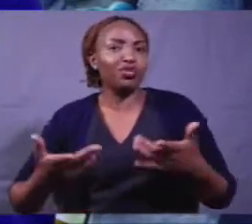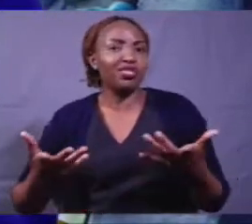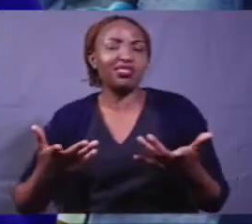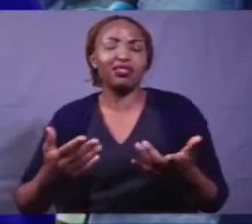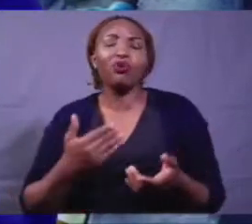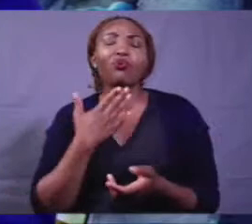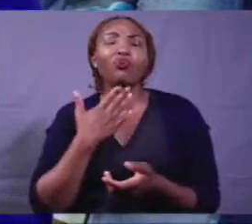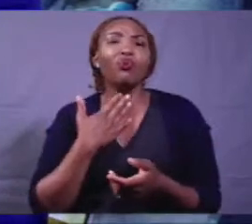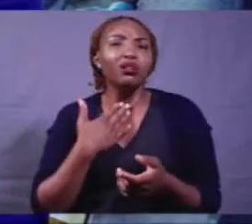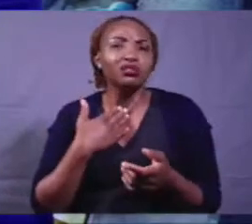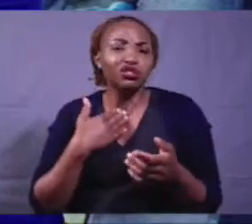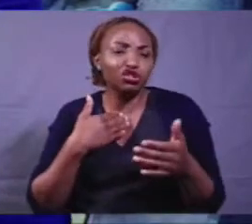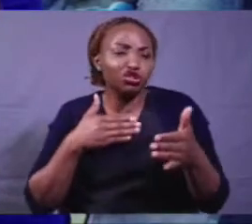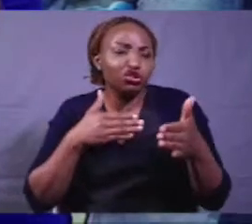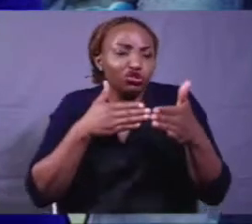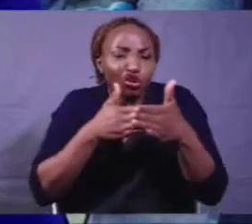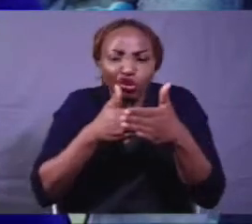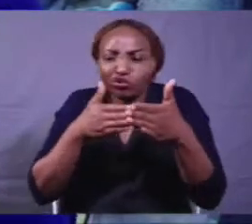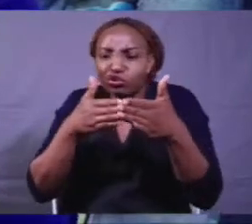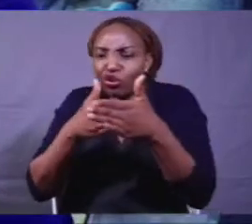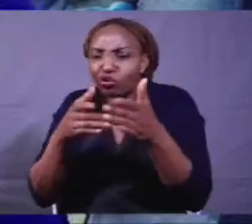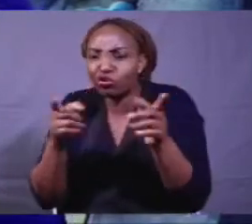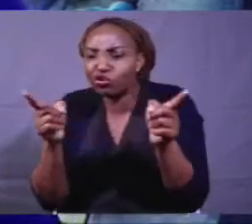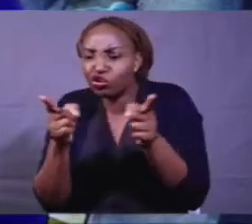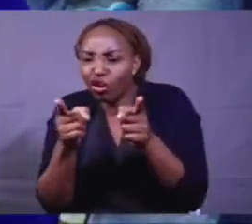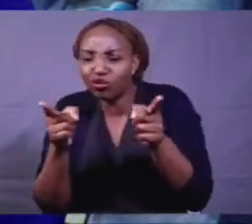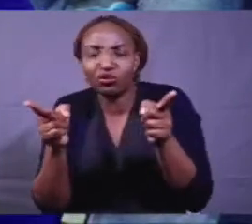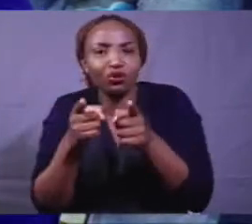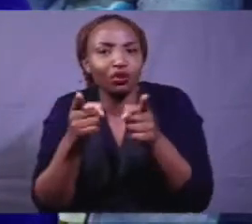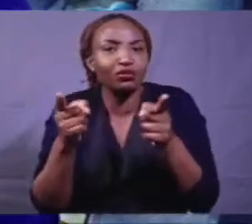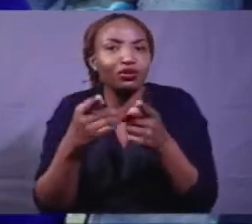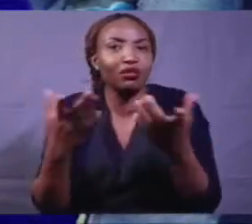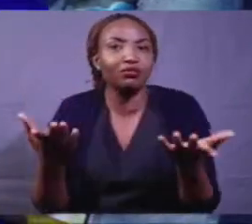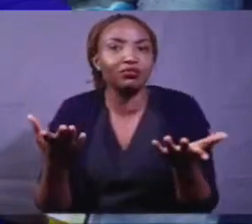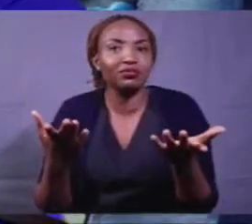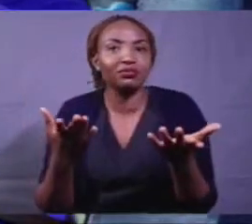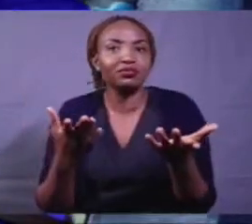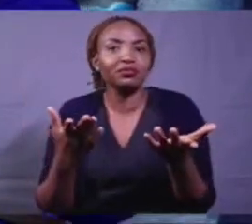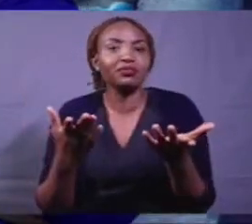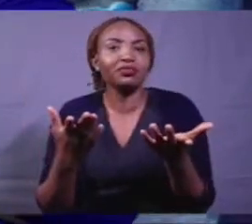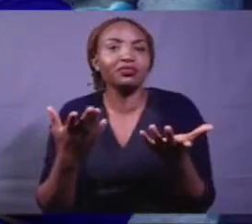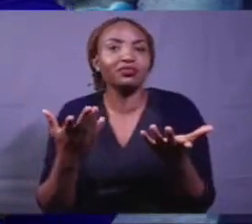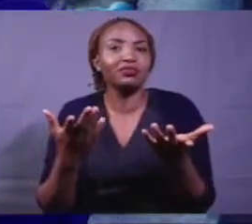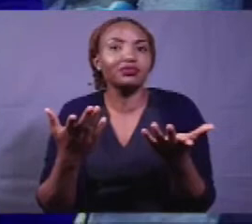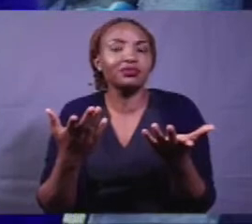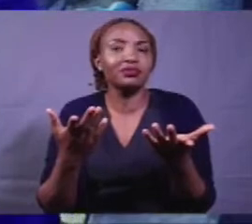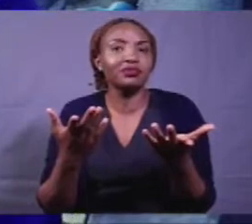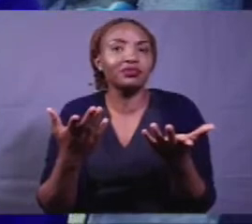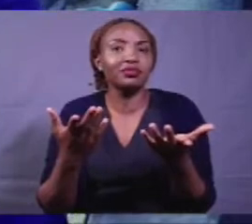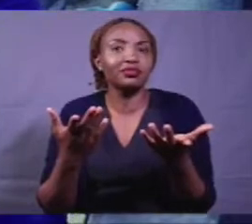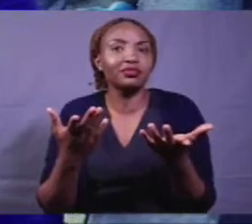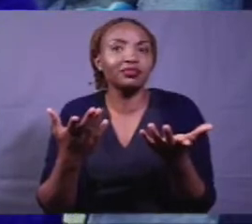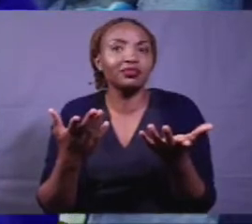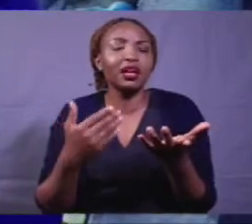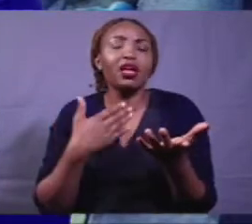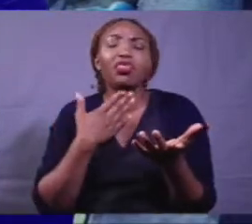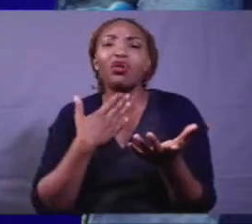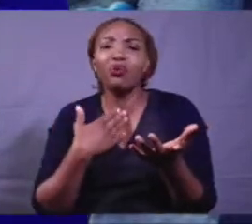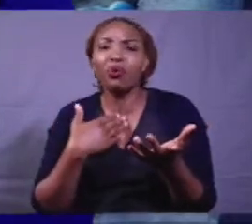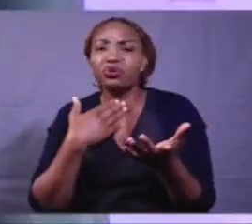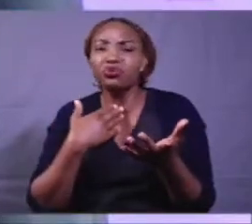like taking shortcuts. We like, our heuristics and biases do not allow us to go the full stretch sometimes